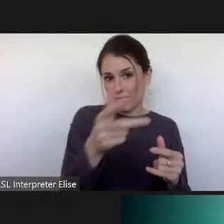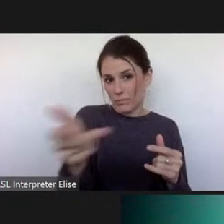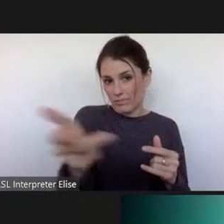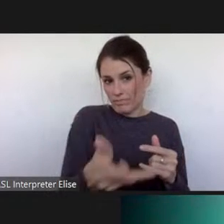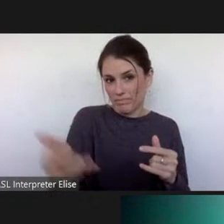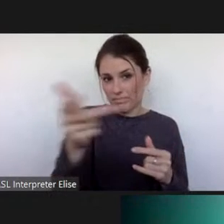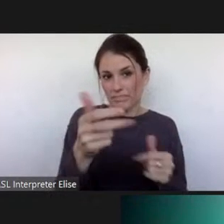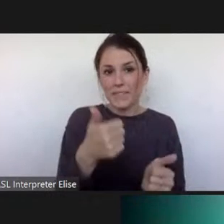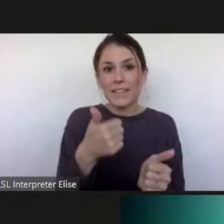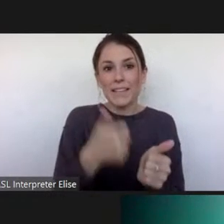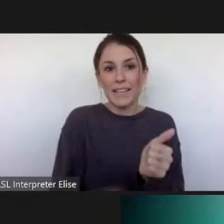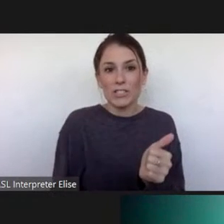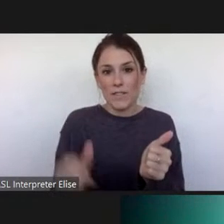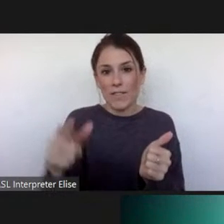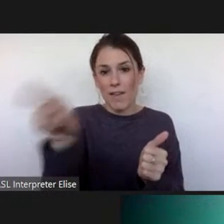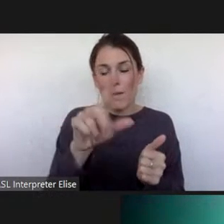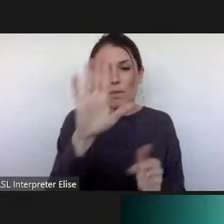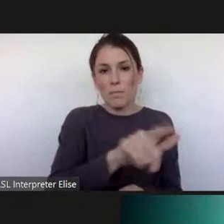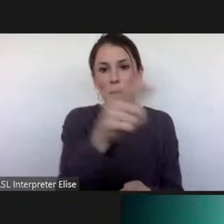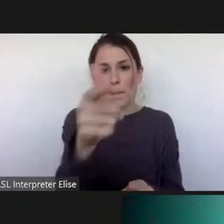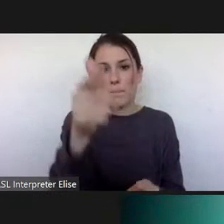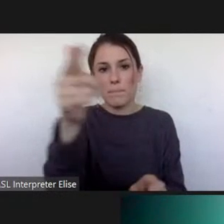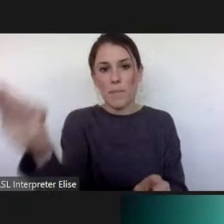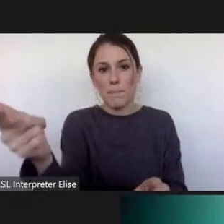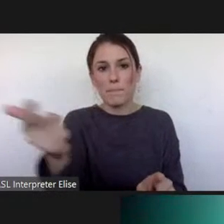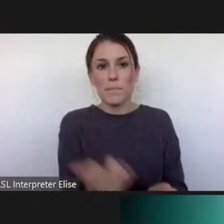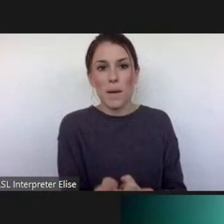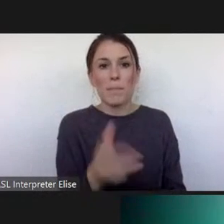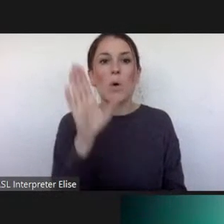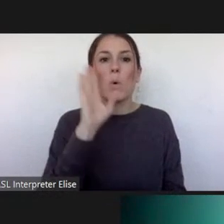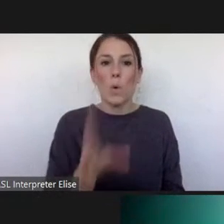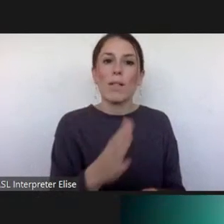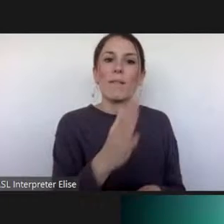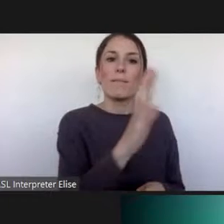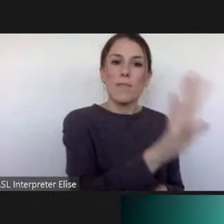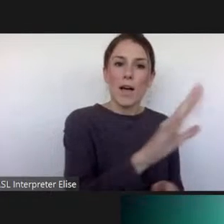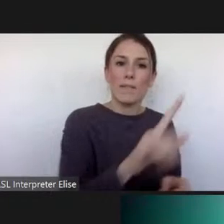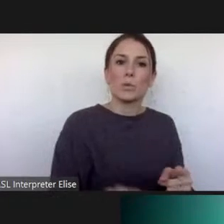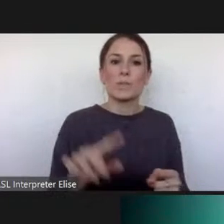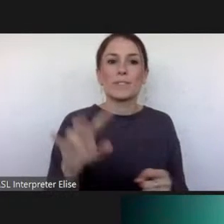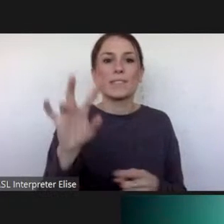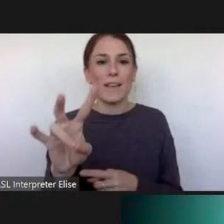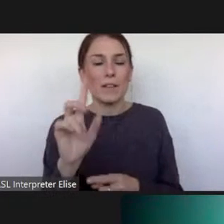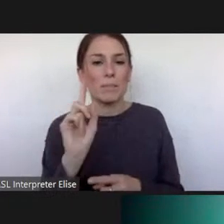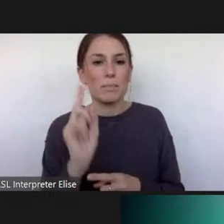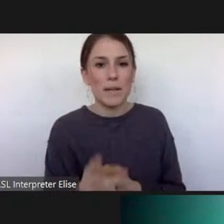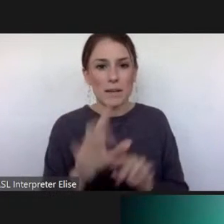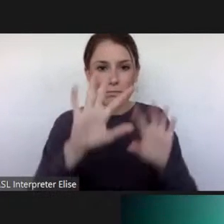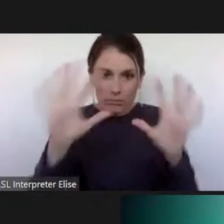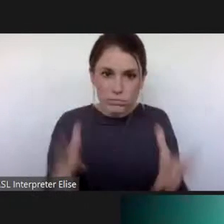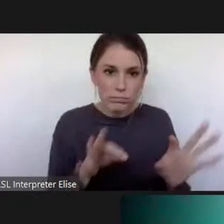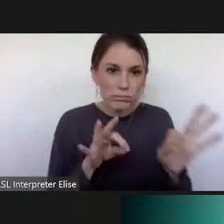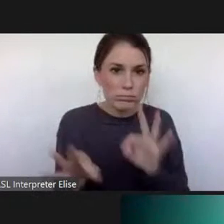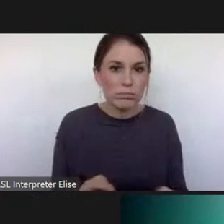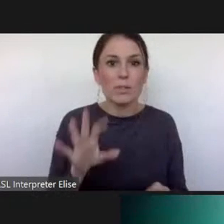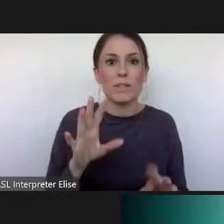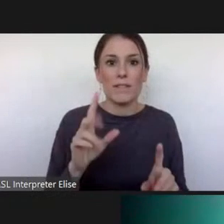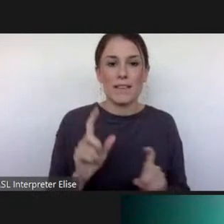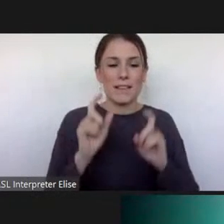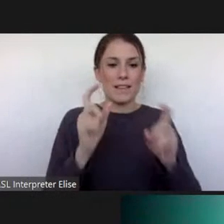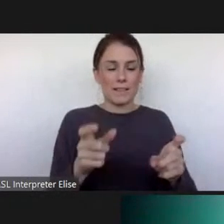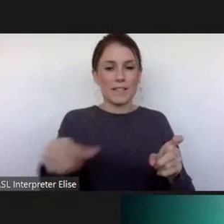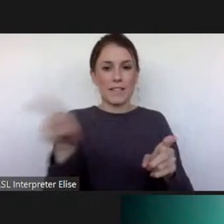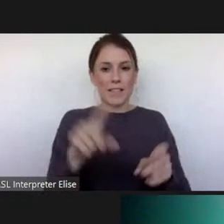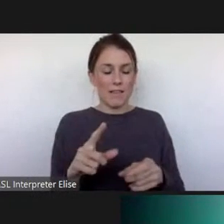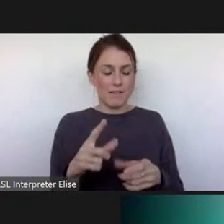a 5 to 7 minute overview of gifts they have created for our shared consideration. We will